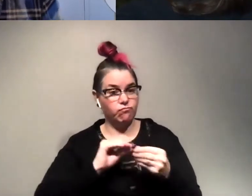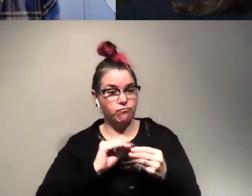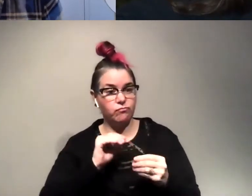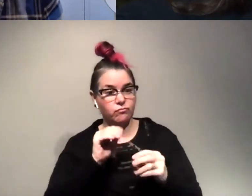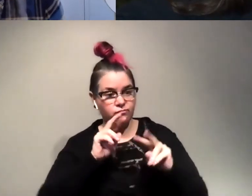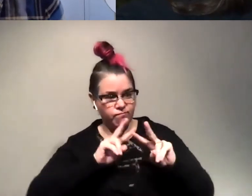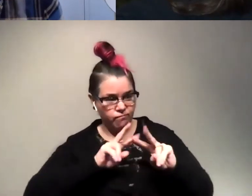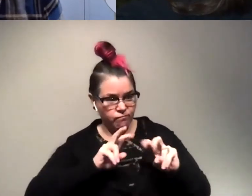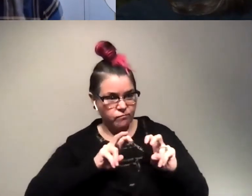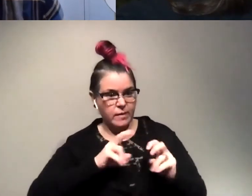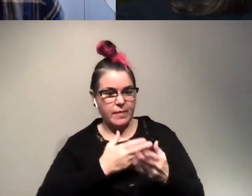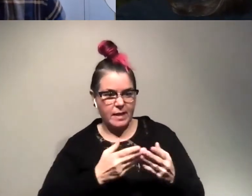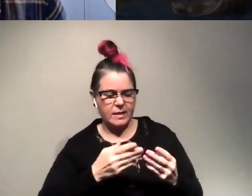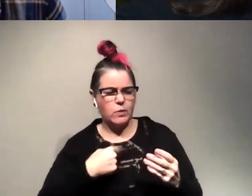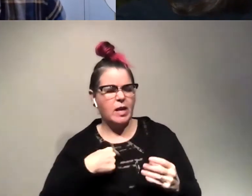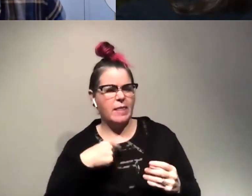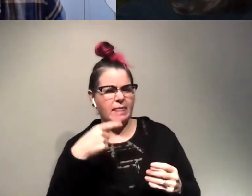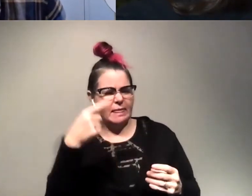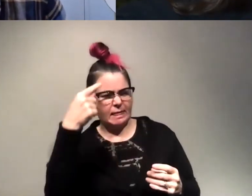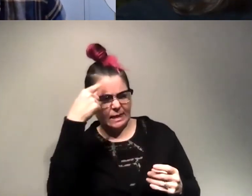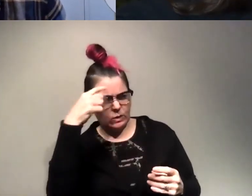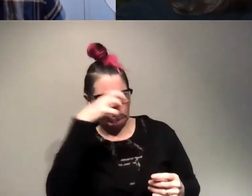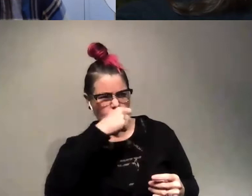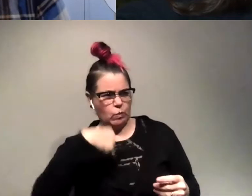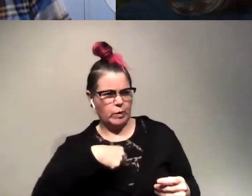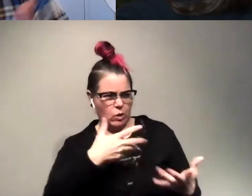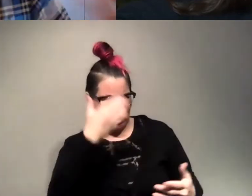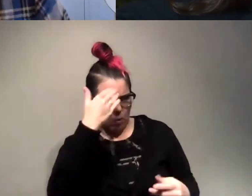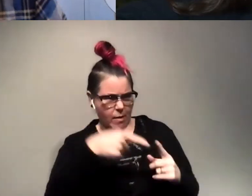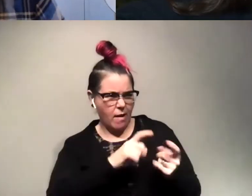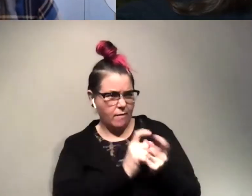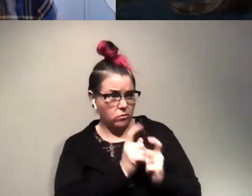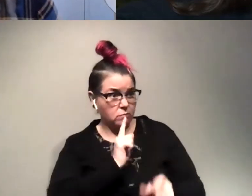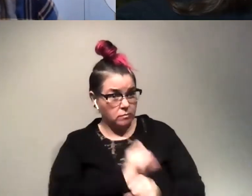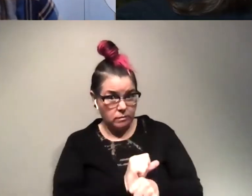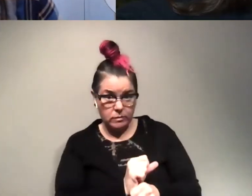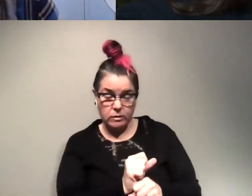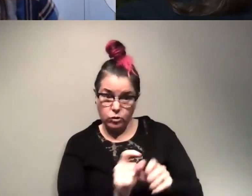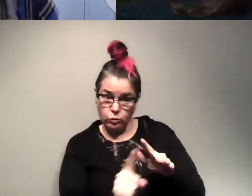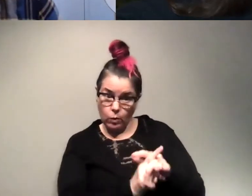at things we think we know about evolution and say, can we actually see those happen in the lab?